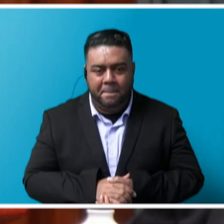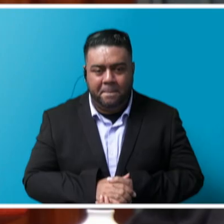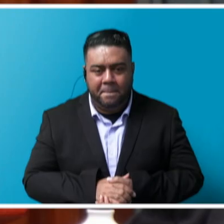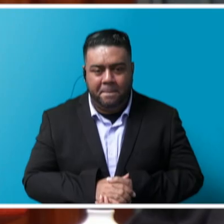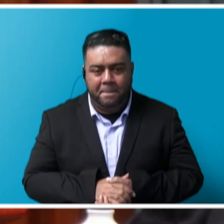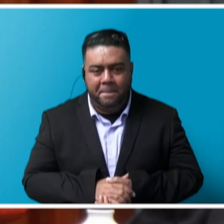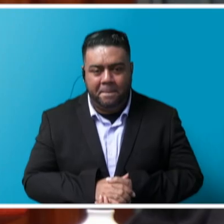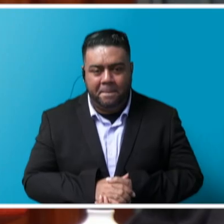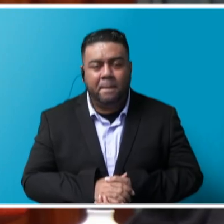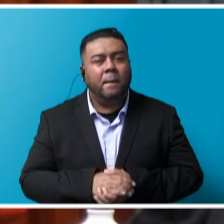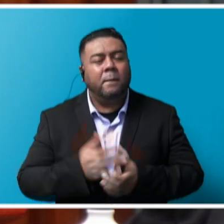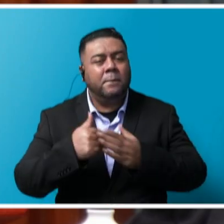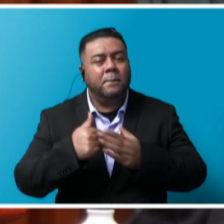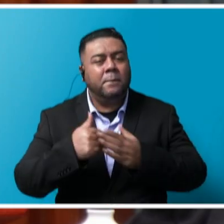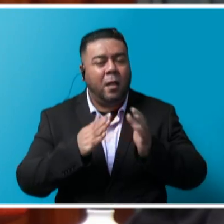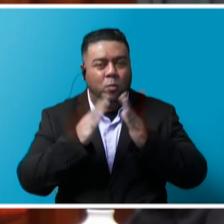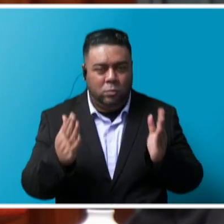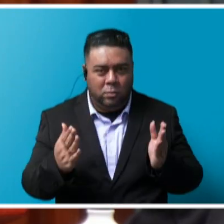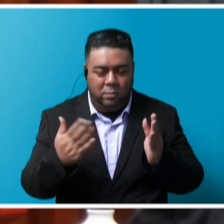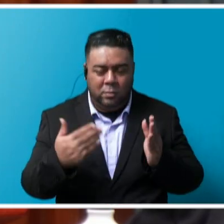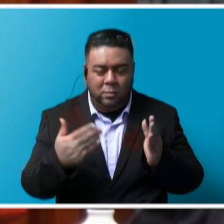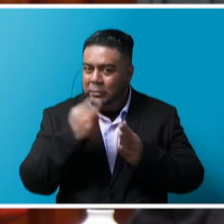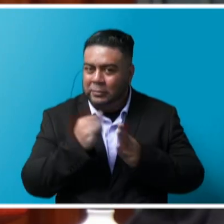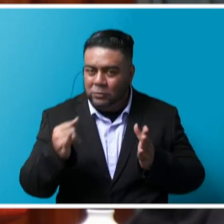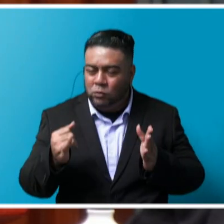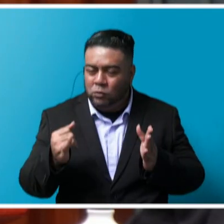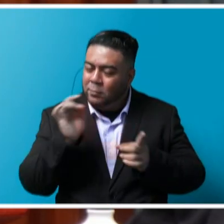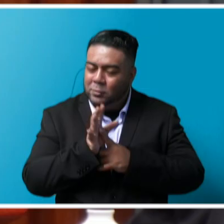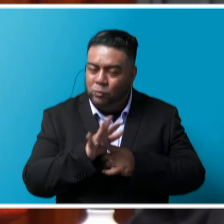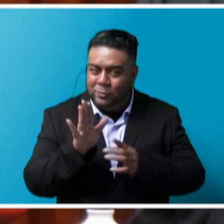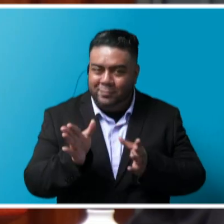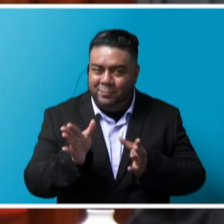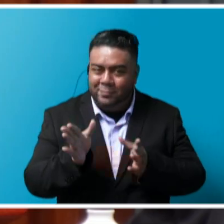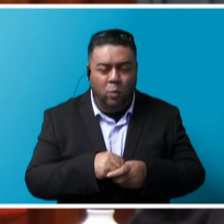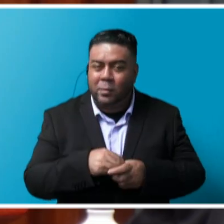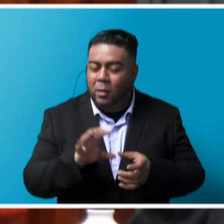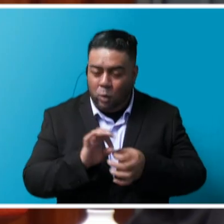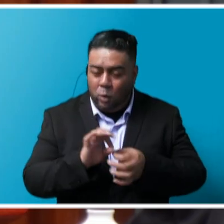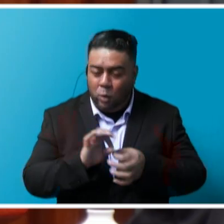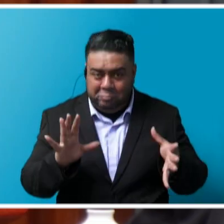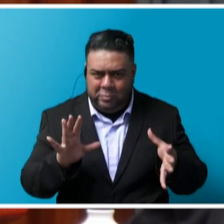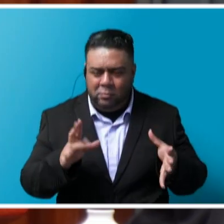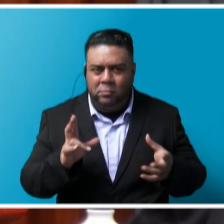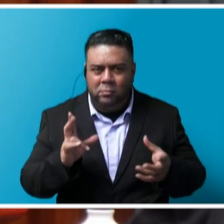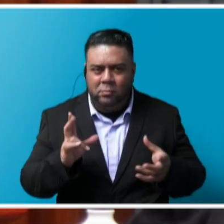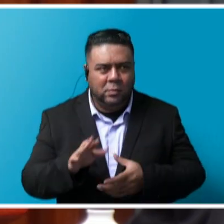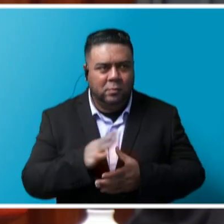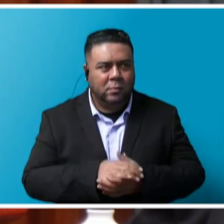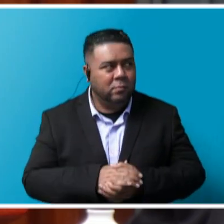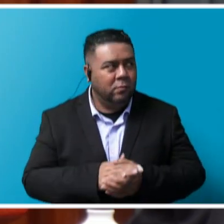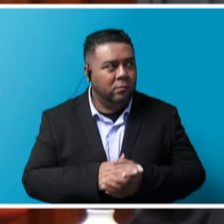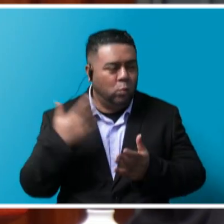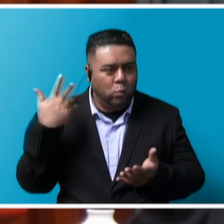housing, commerce, and industry. They reduce pressure on existing urban centers while unlocking the potential of regions that have long